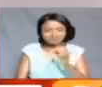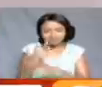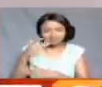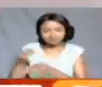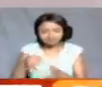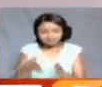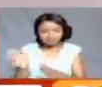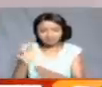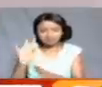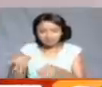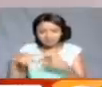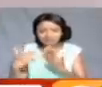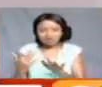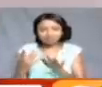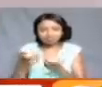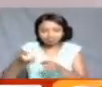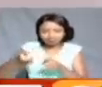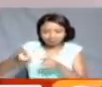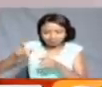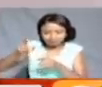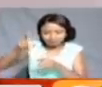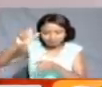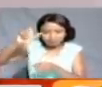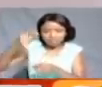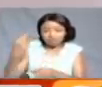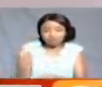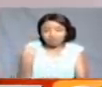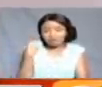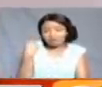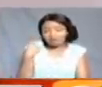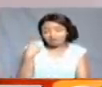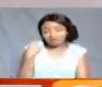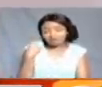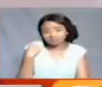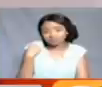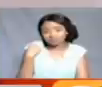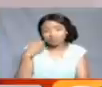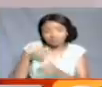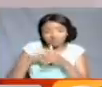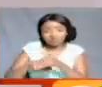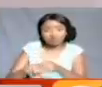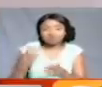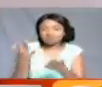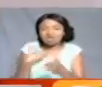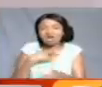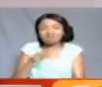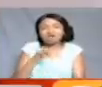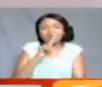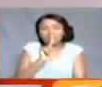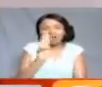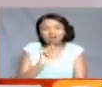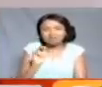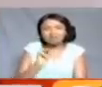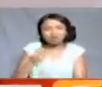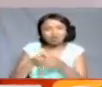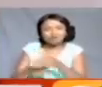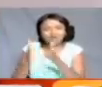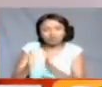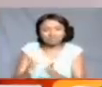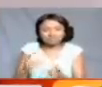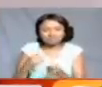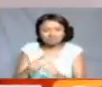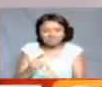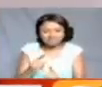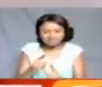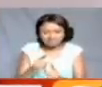actually digitally increasing your fake numbers. So yes, that's why you have 1,000,000 followers, but your engagement, you put up a post and